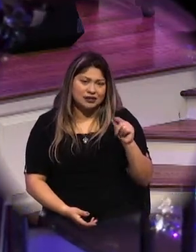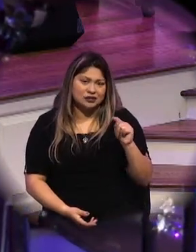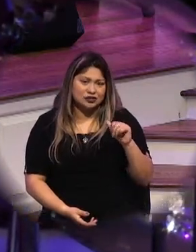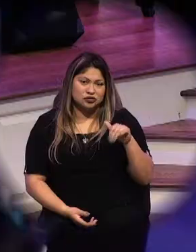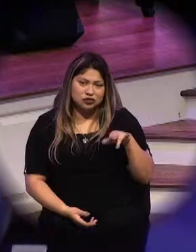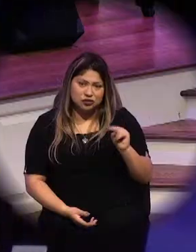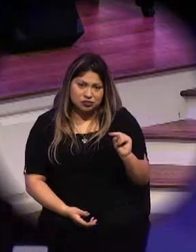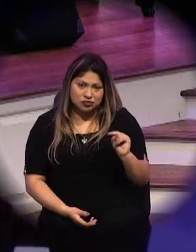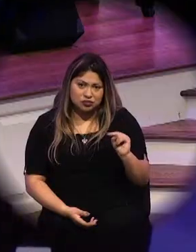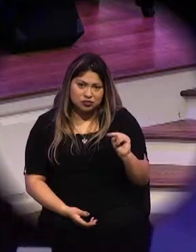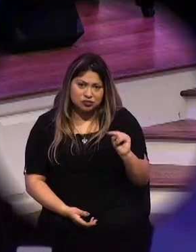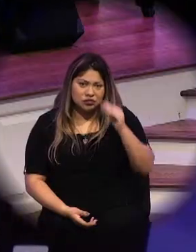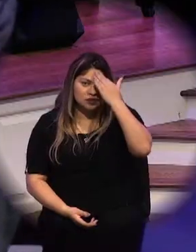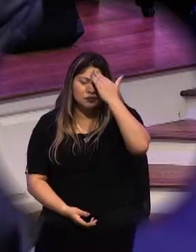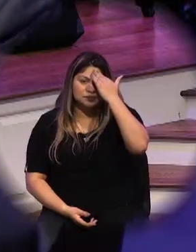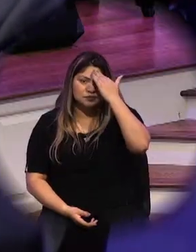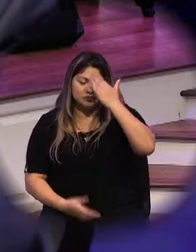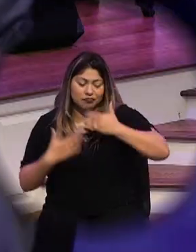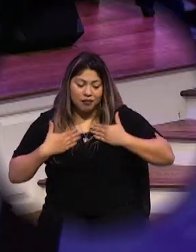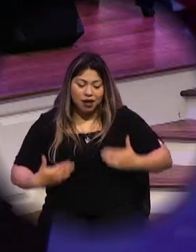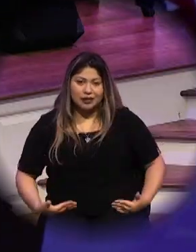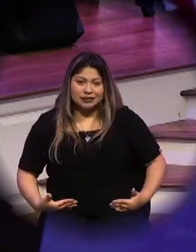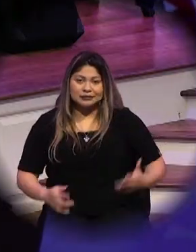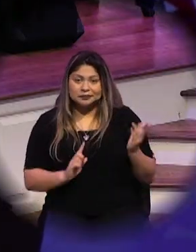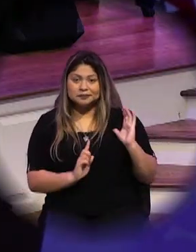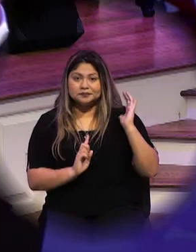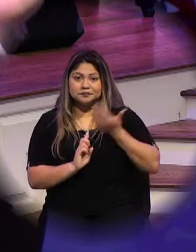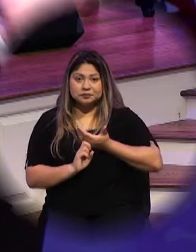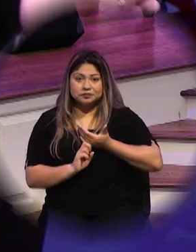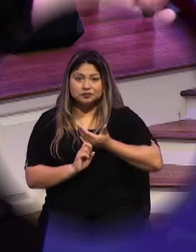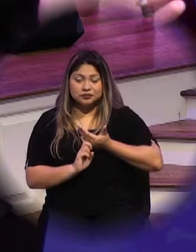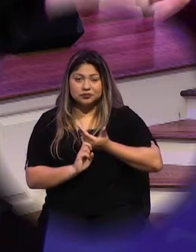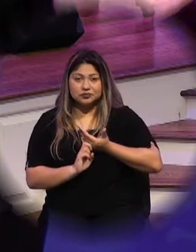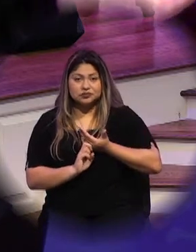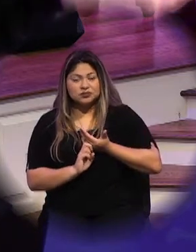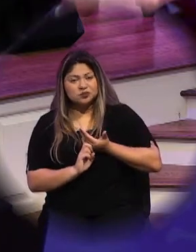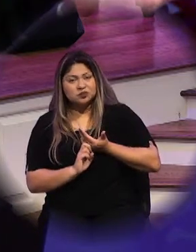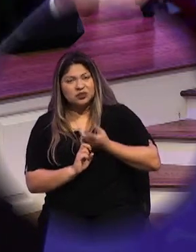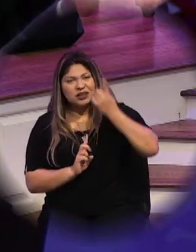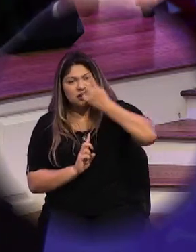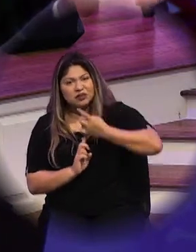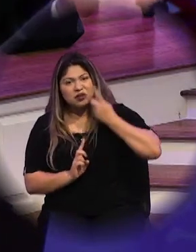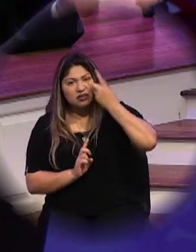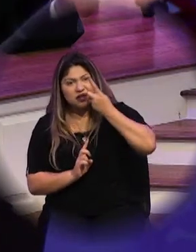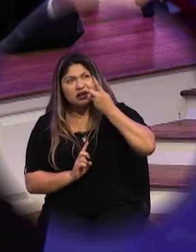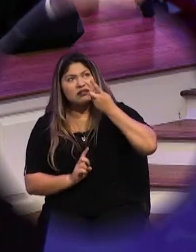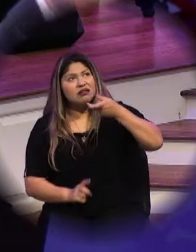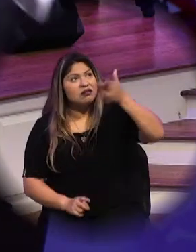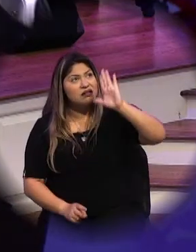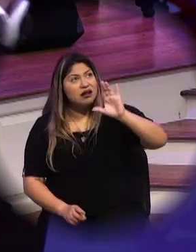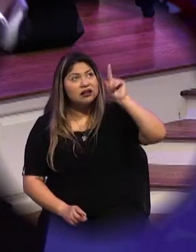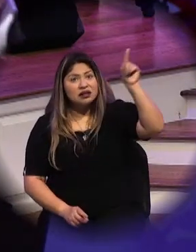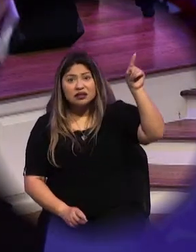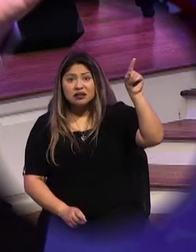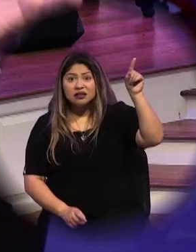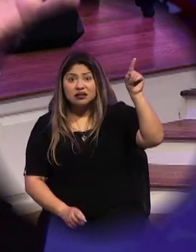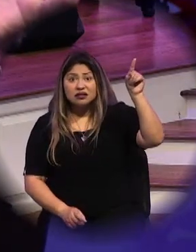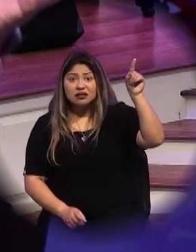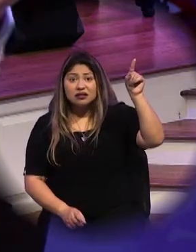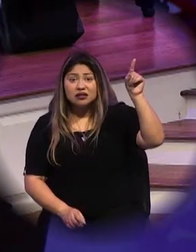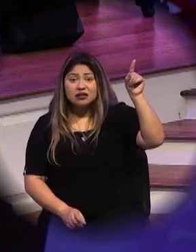great. But think about that. The God who spoke the heavens into being loved you